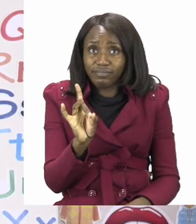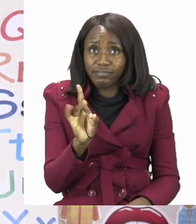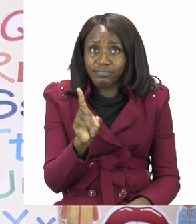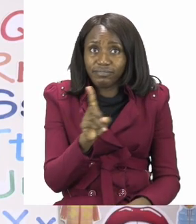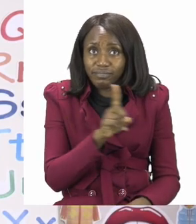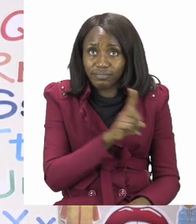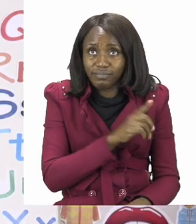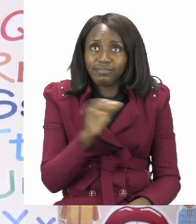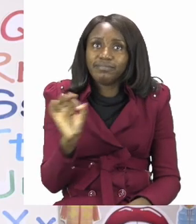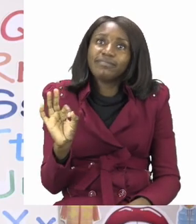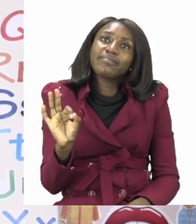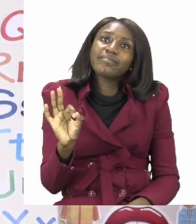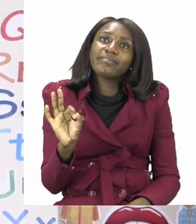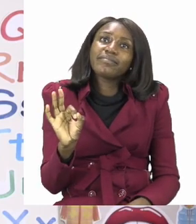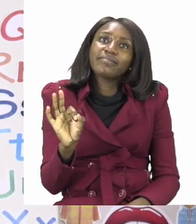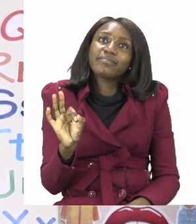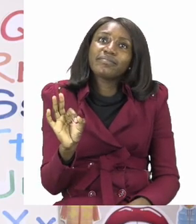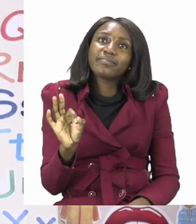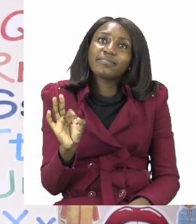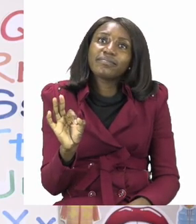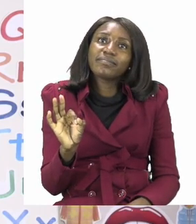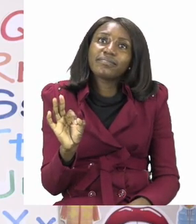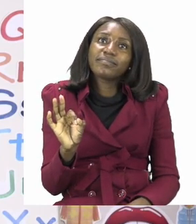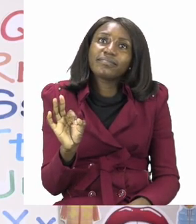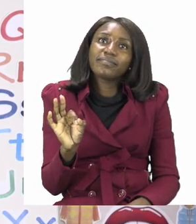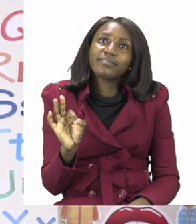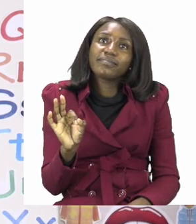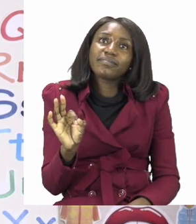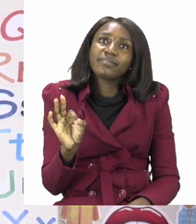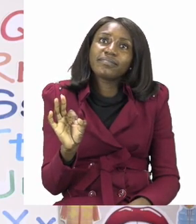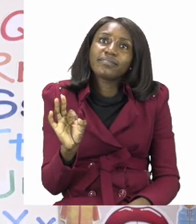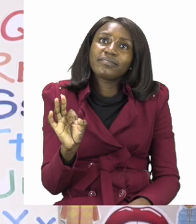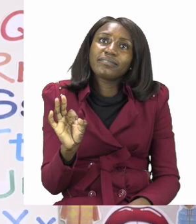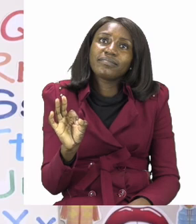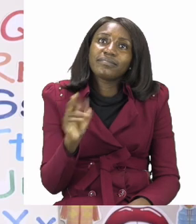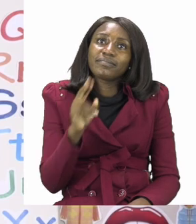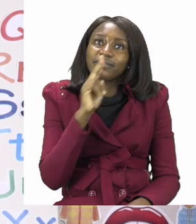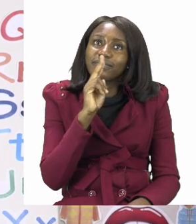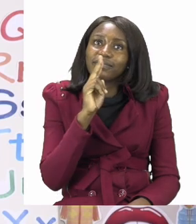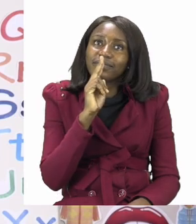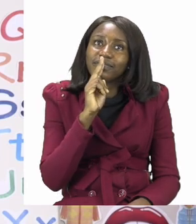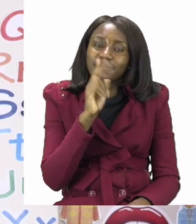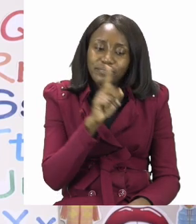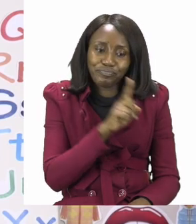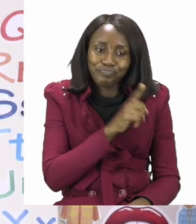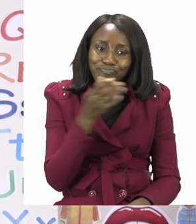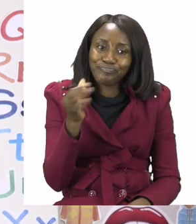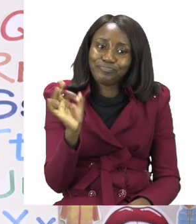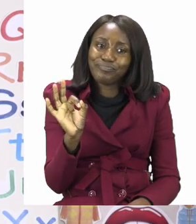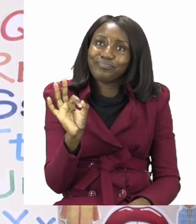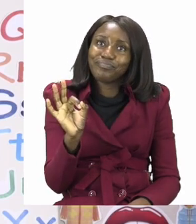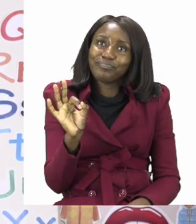18, 19. So our answer is